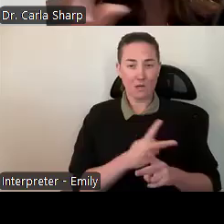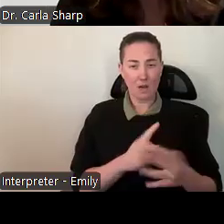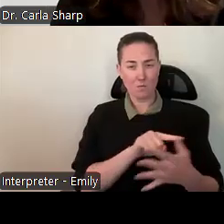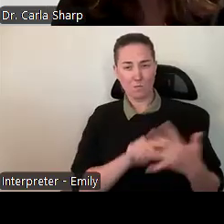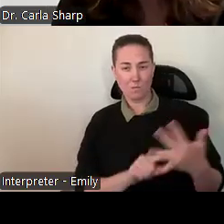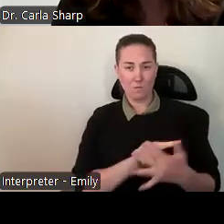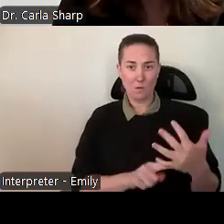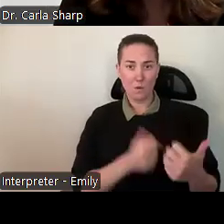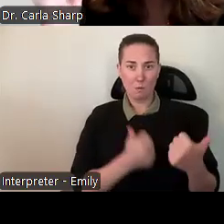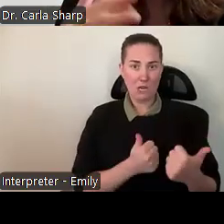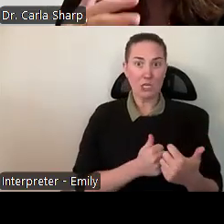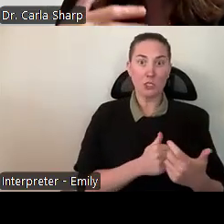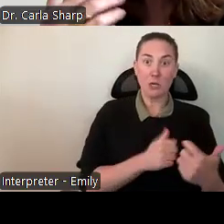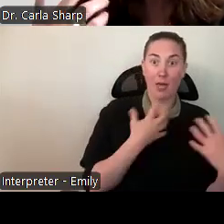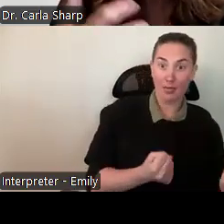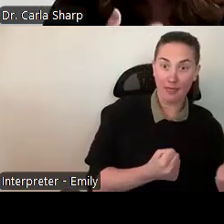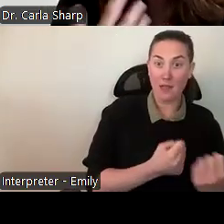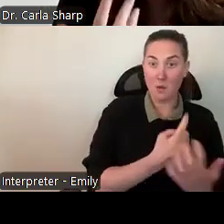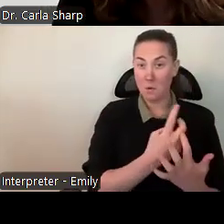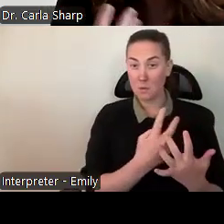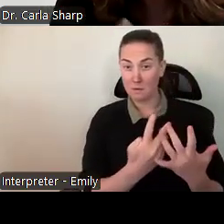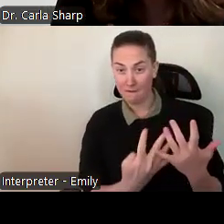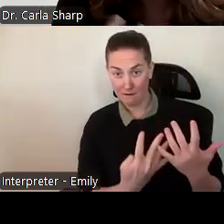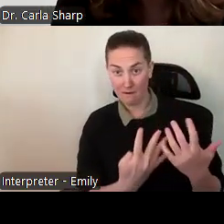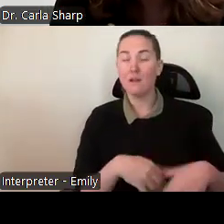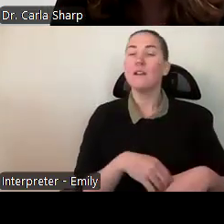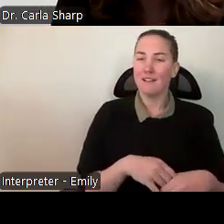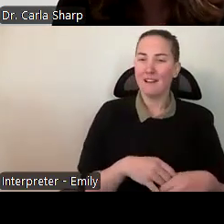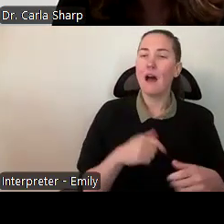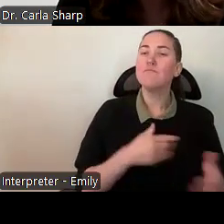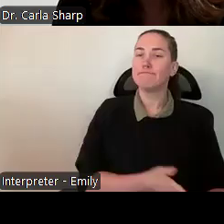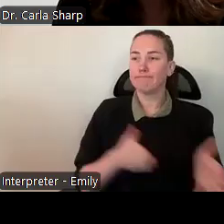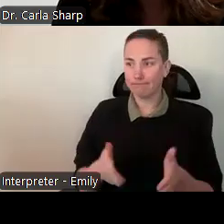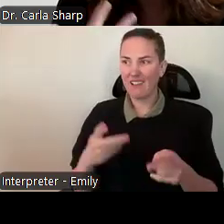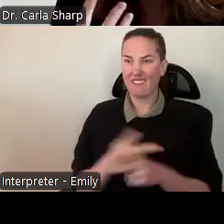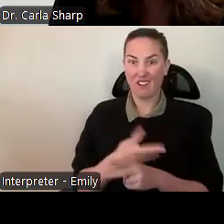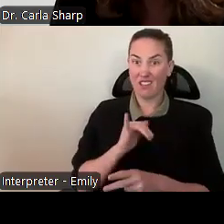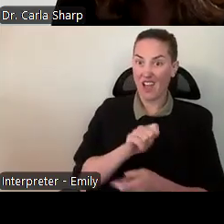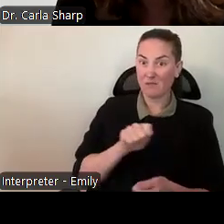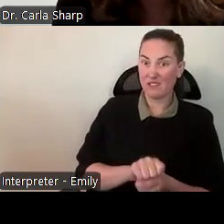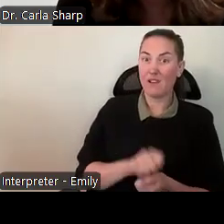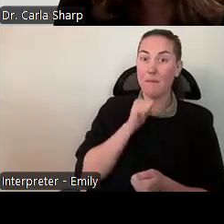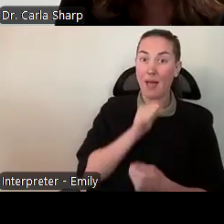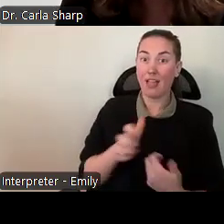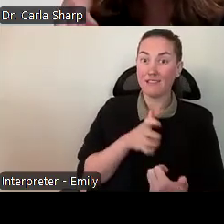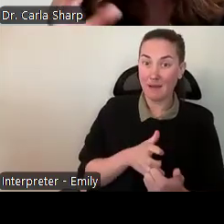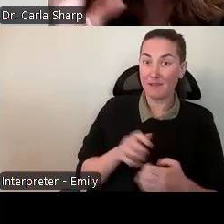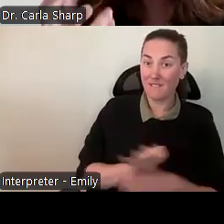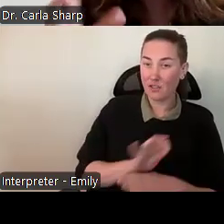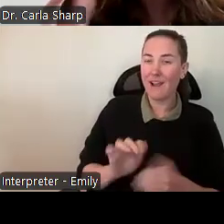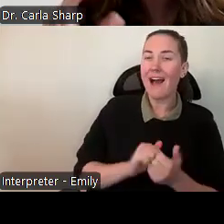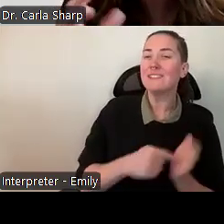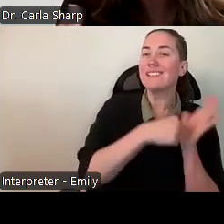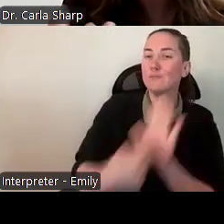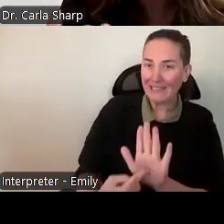of personality functioning, I can then say, how does this maladaptive self and interpersonal functioning expresses itself in this person? Is